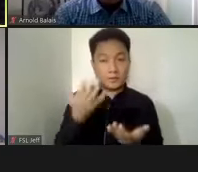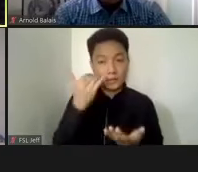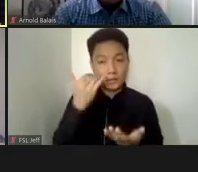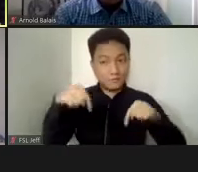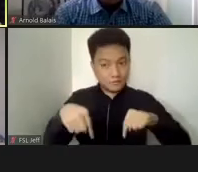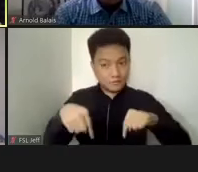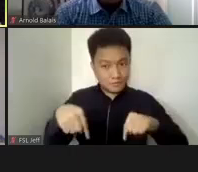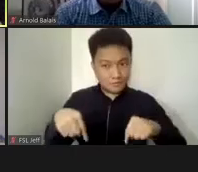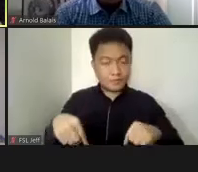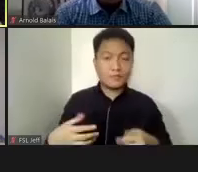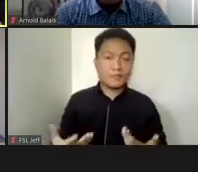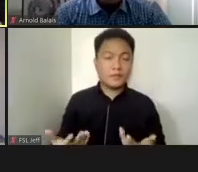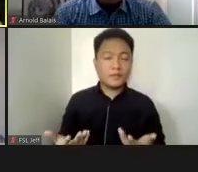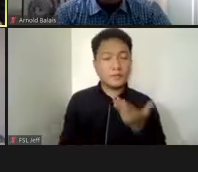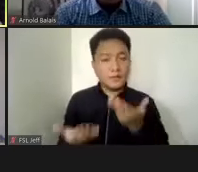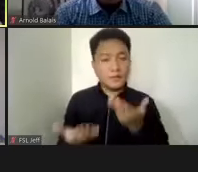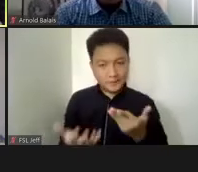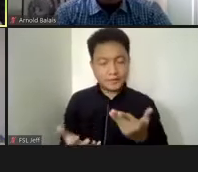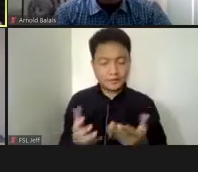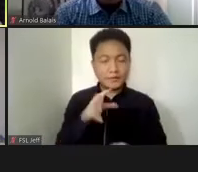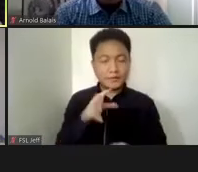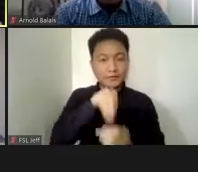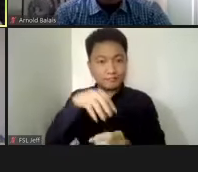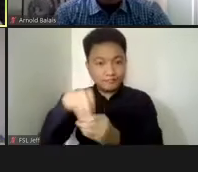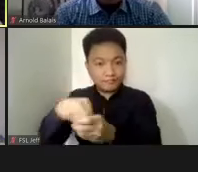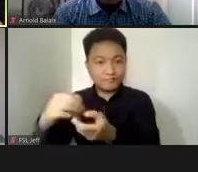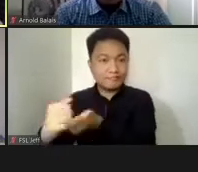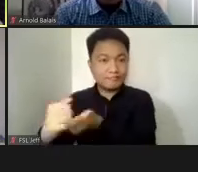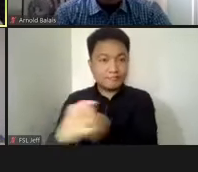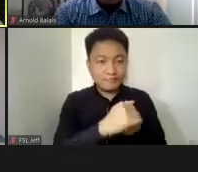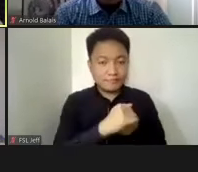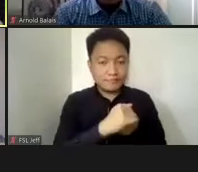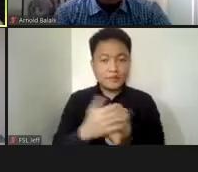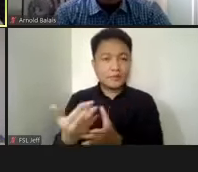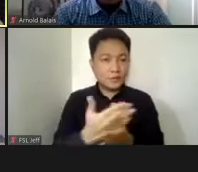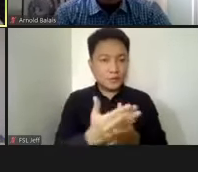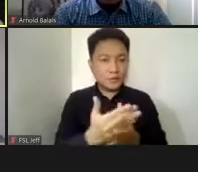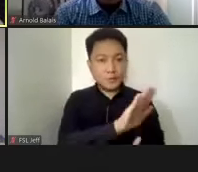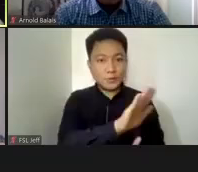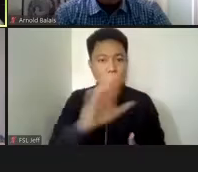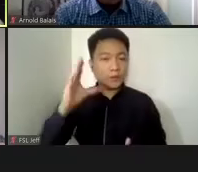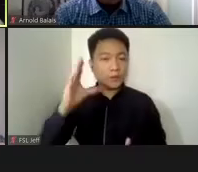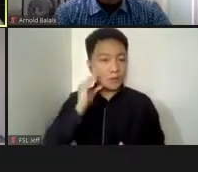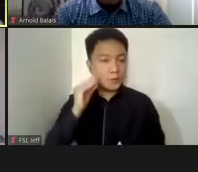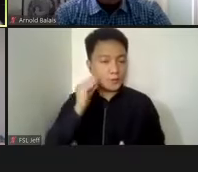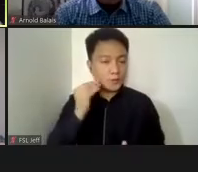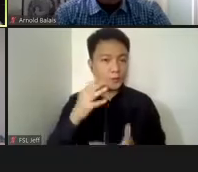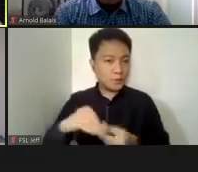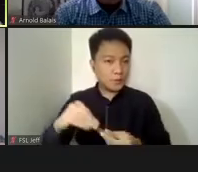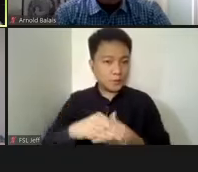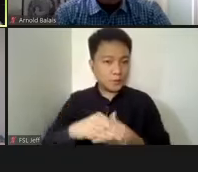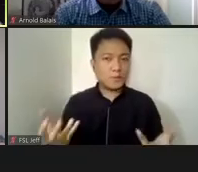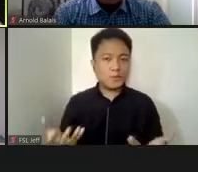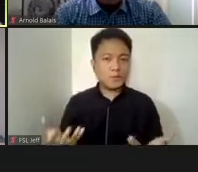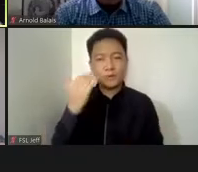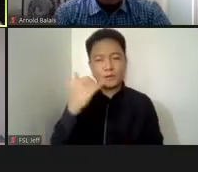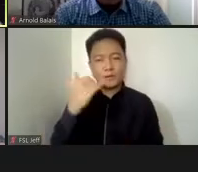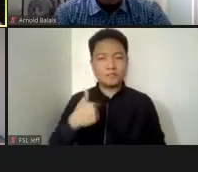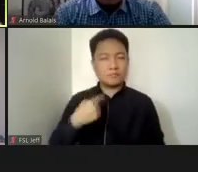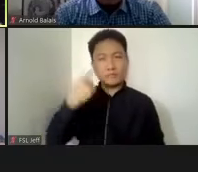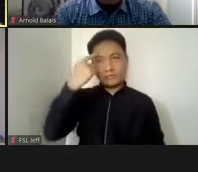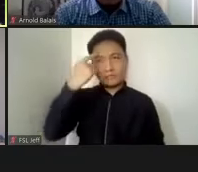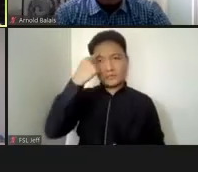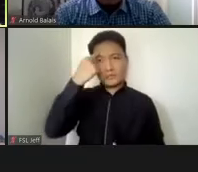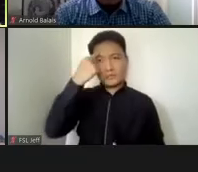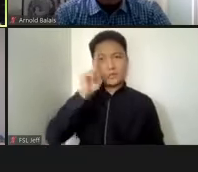because I don't think there's one story that's more important than the other. You know, I think everything